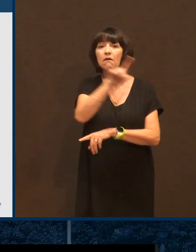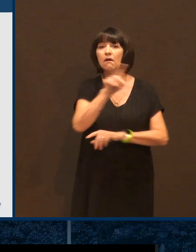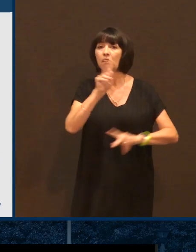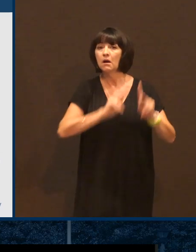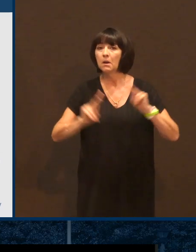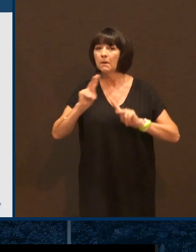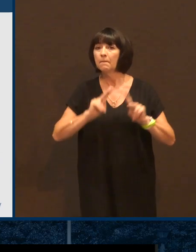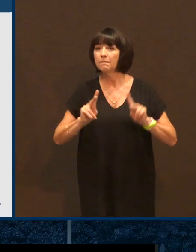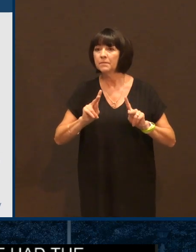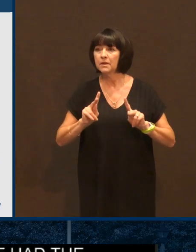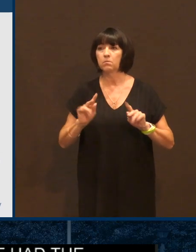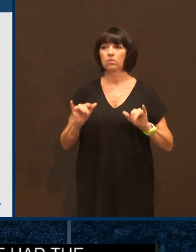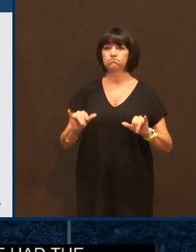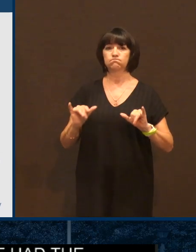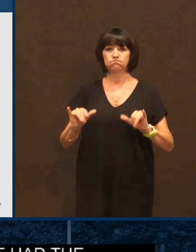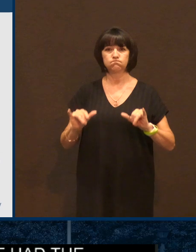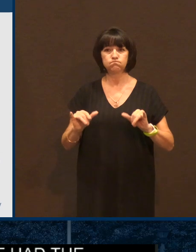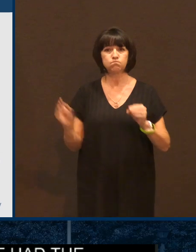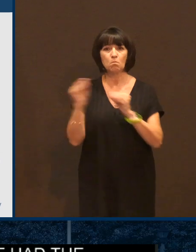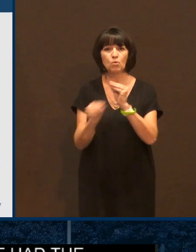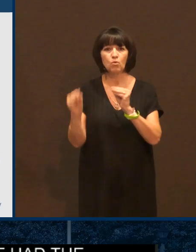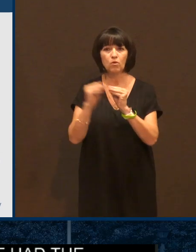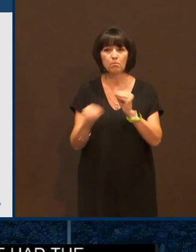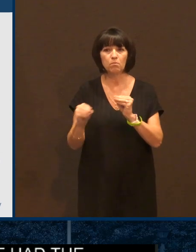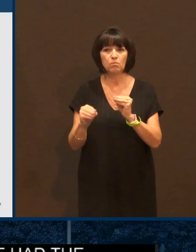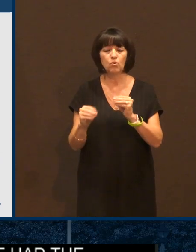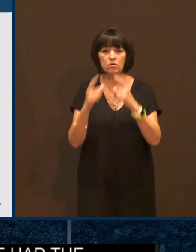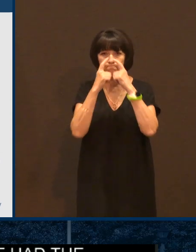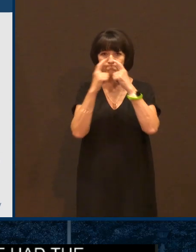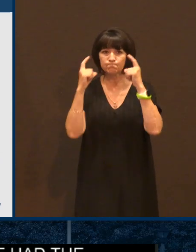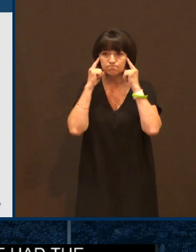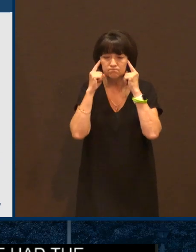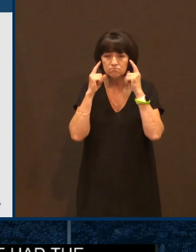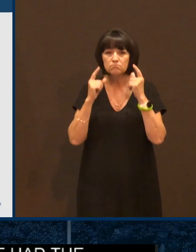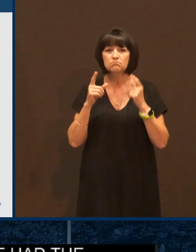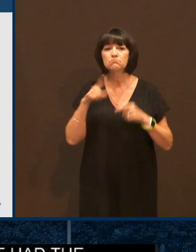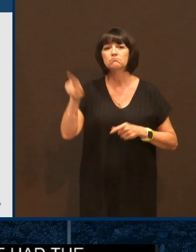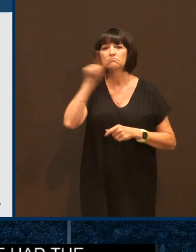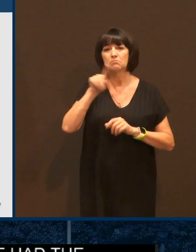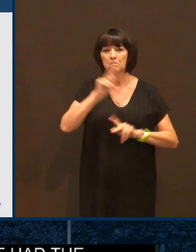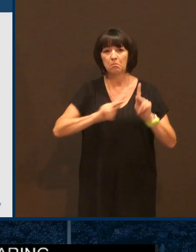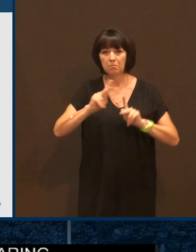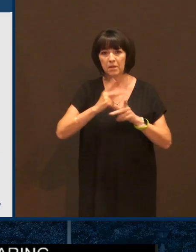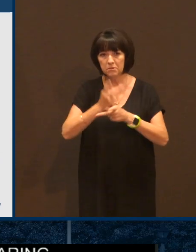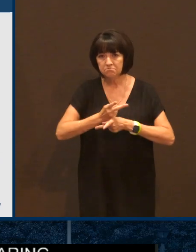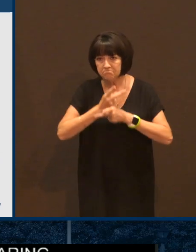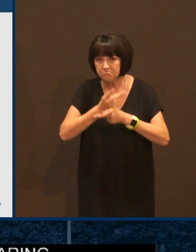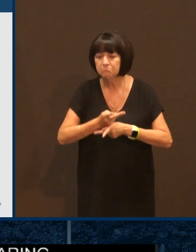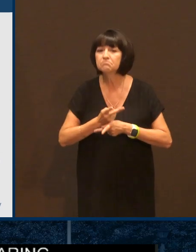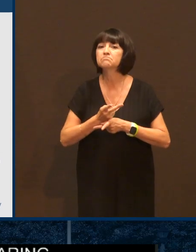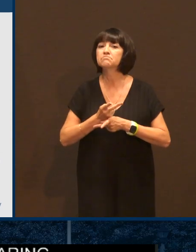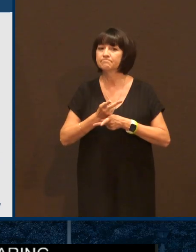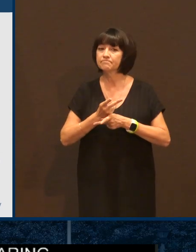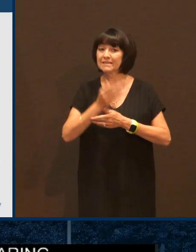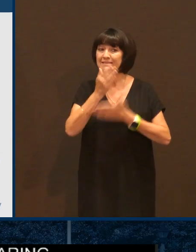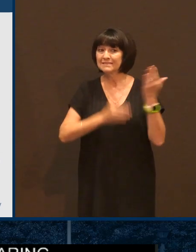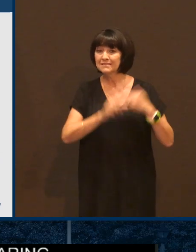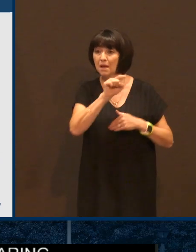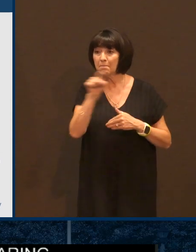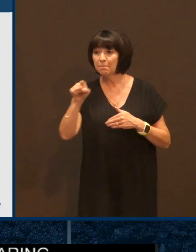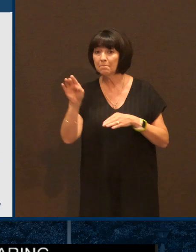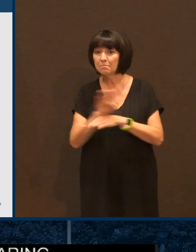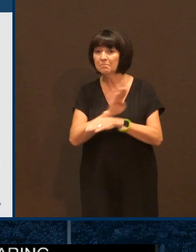down the sections of the economy, and we had, consistent